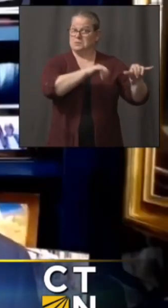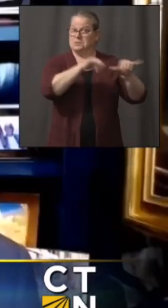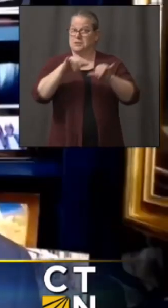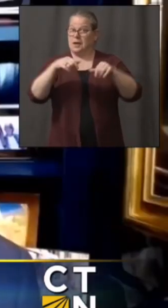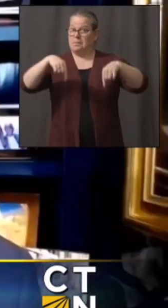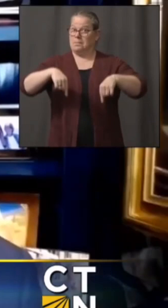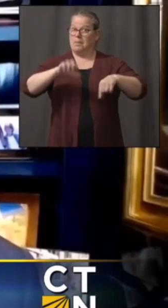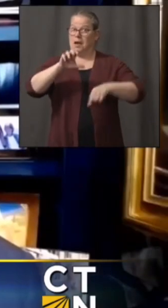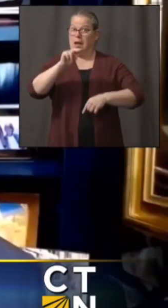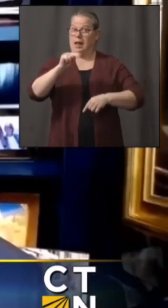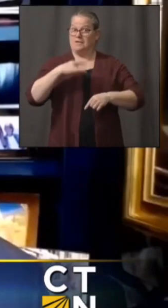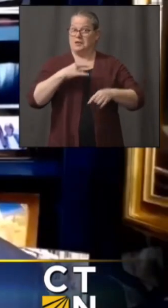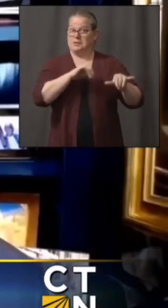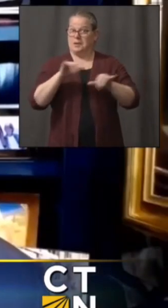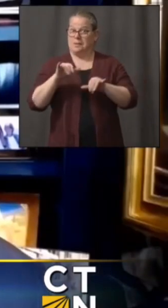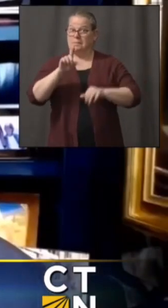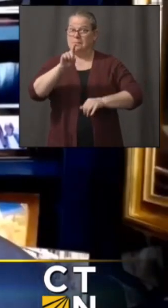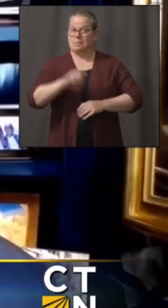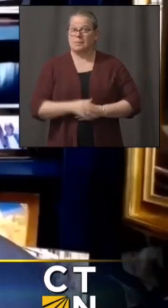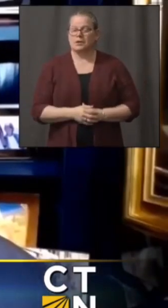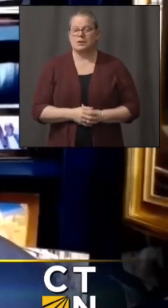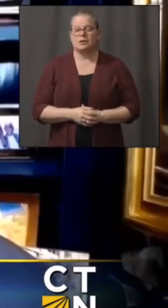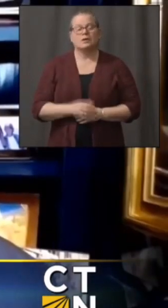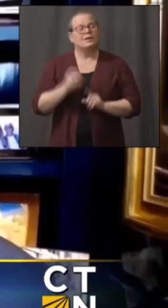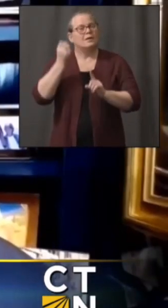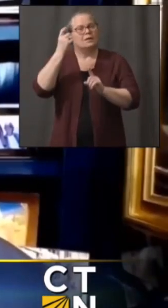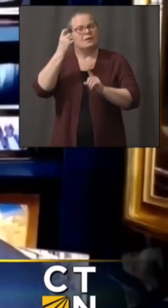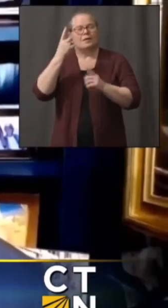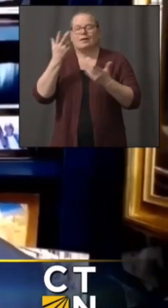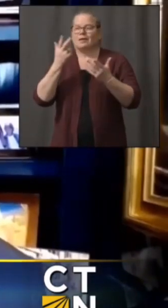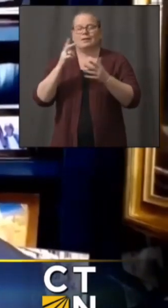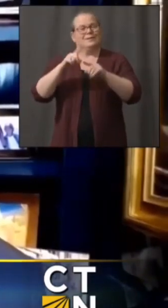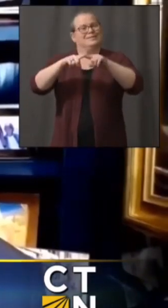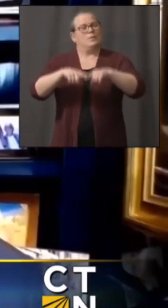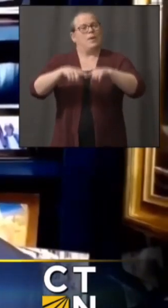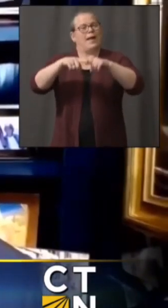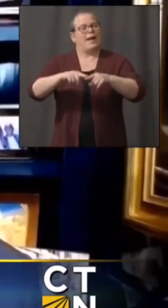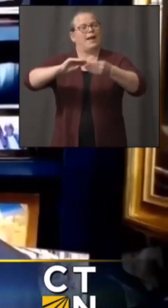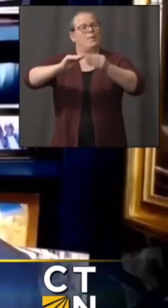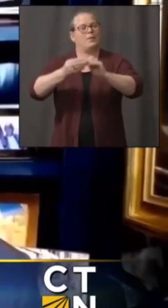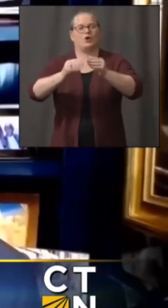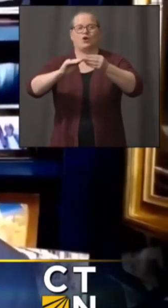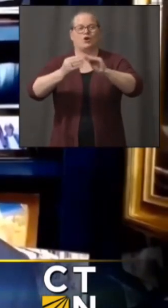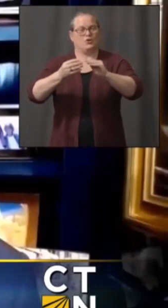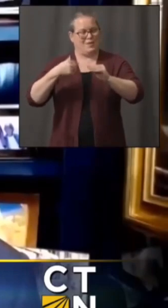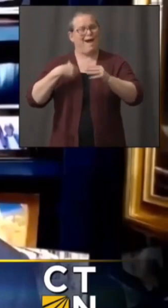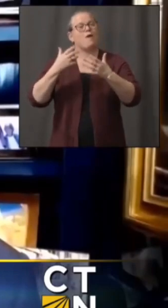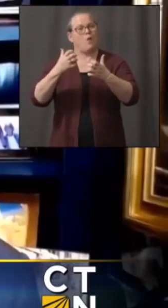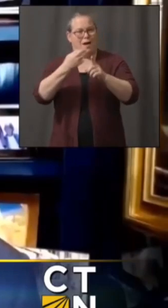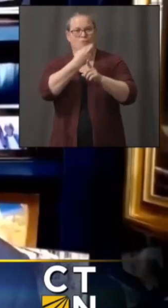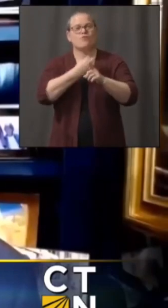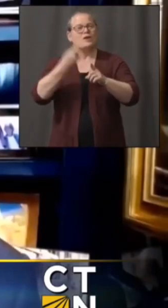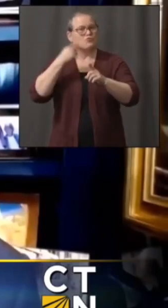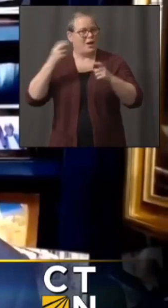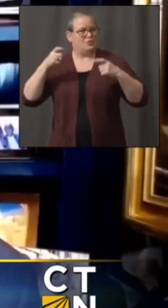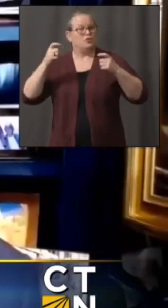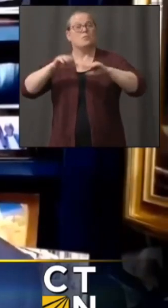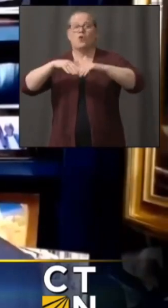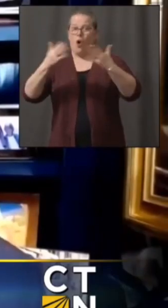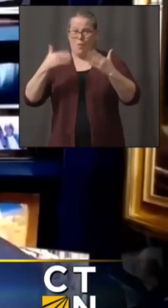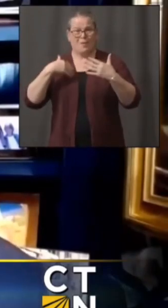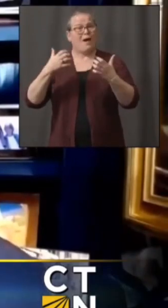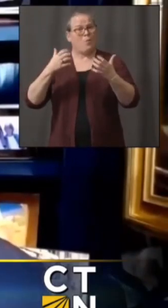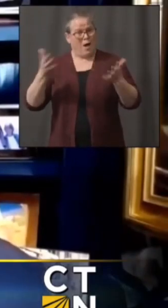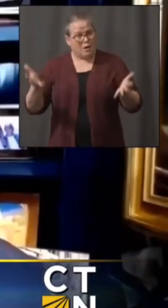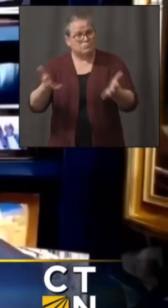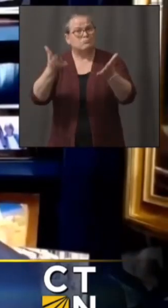to do everything I can to keep restaurants and gyms open. I think one of the more successful things we did in terms of enforcement was